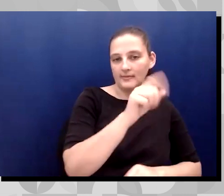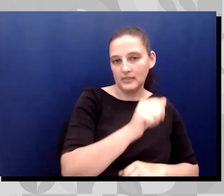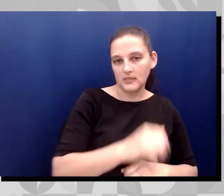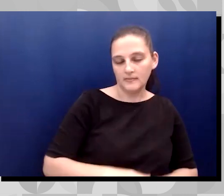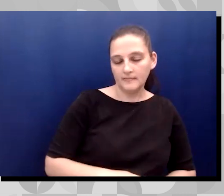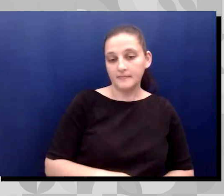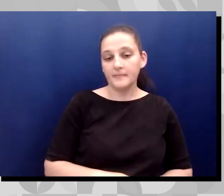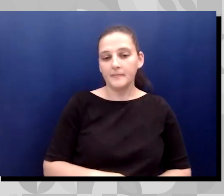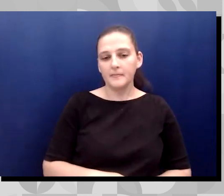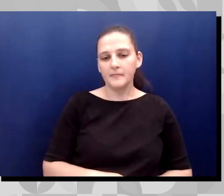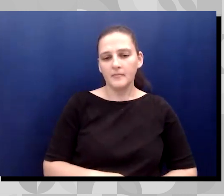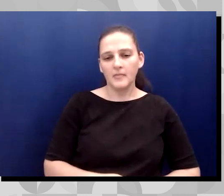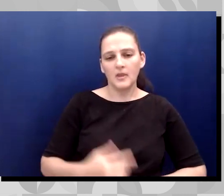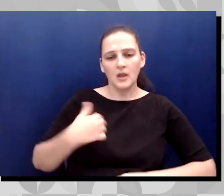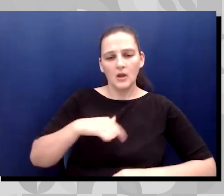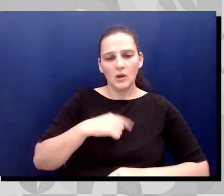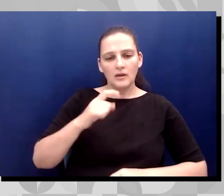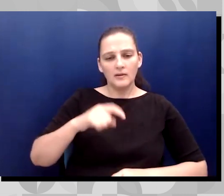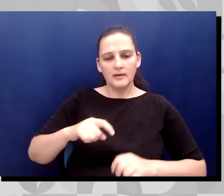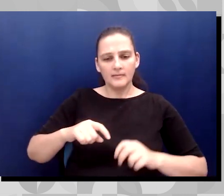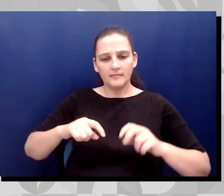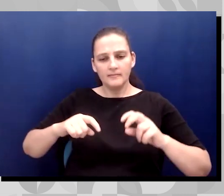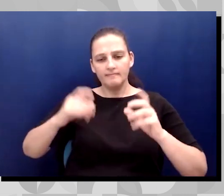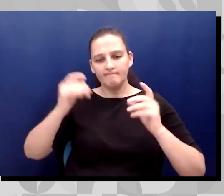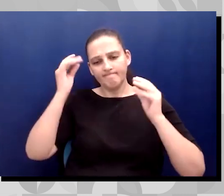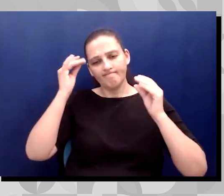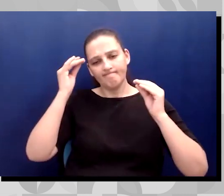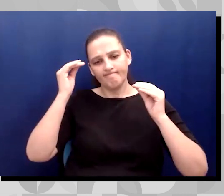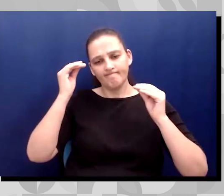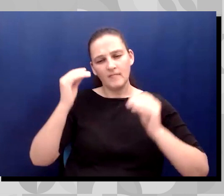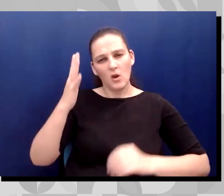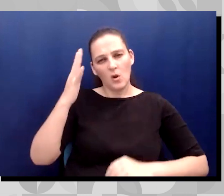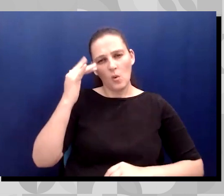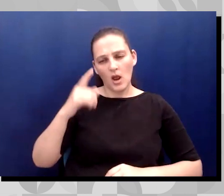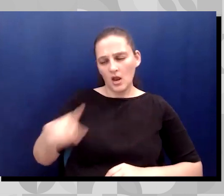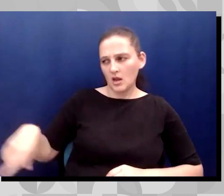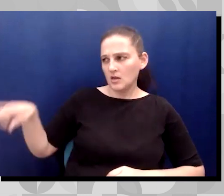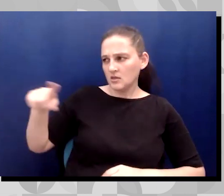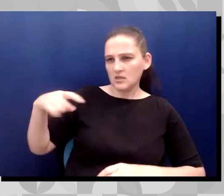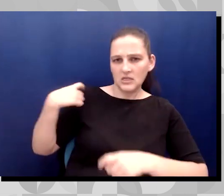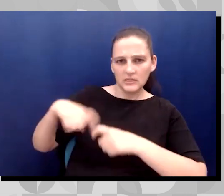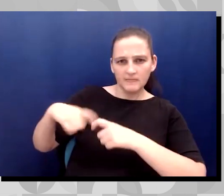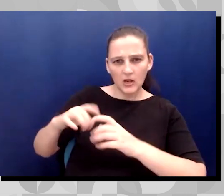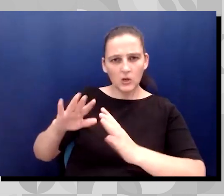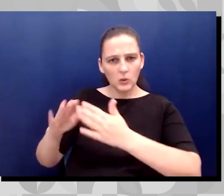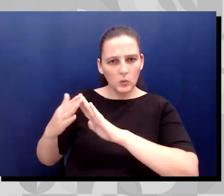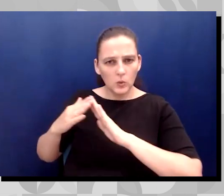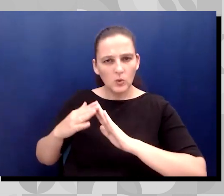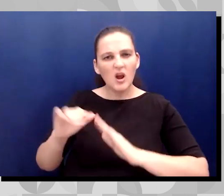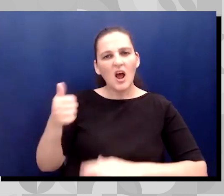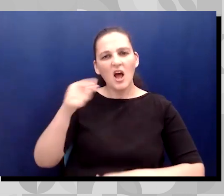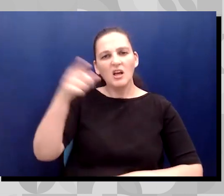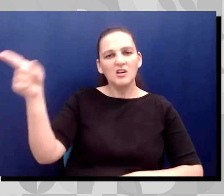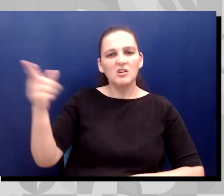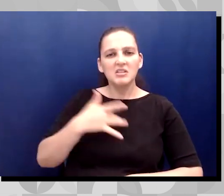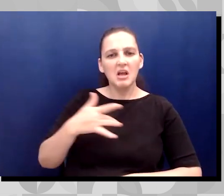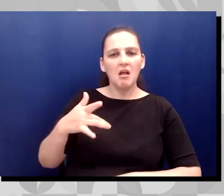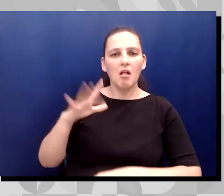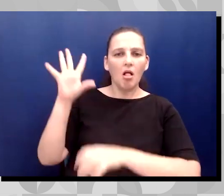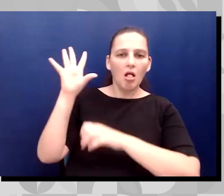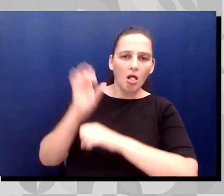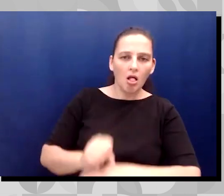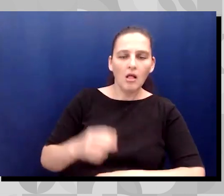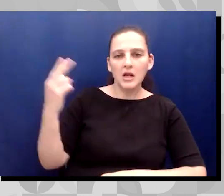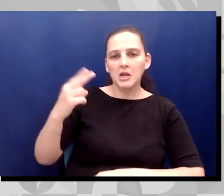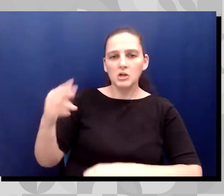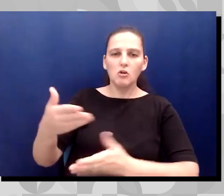ourselves why our Hispanic community and other traditionally underserved communities are not accessing available services.